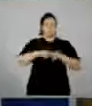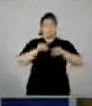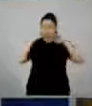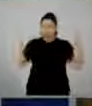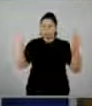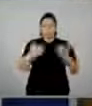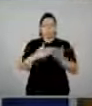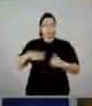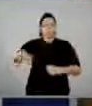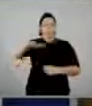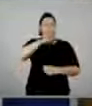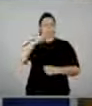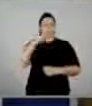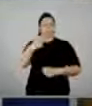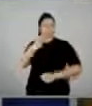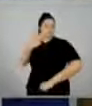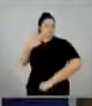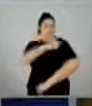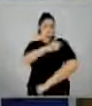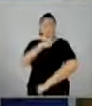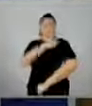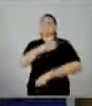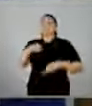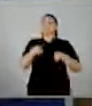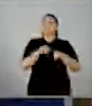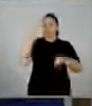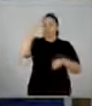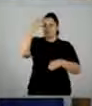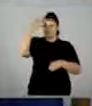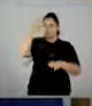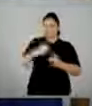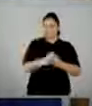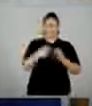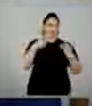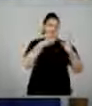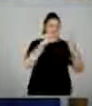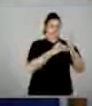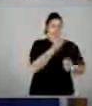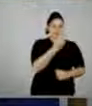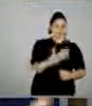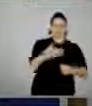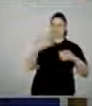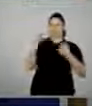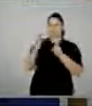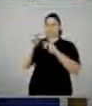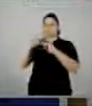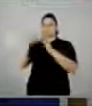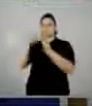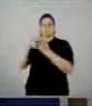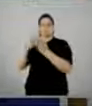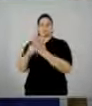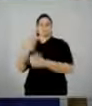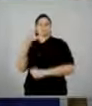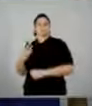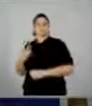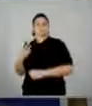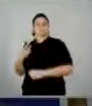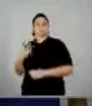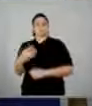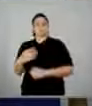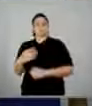to have two of the same thing. We don't have a crystal ball, and what we don't know is, especially with the emergence of variants, or